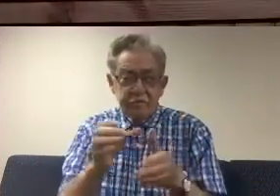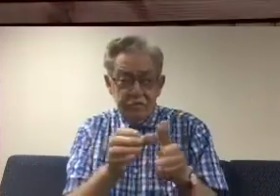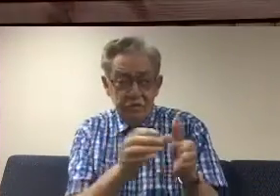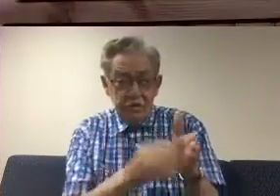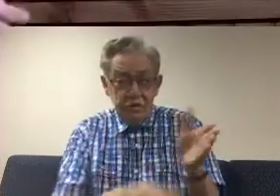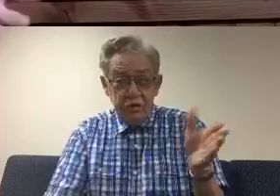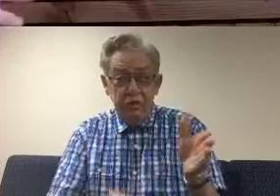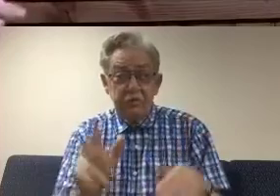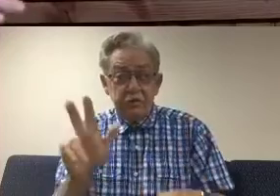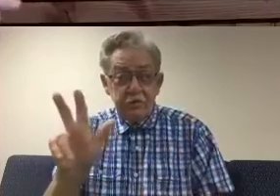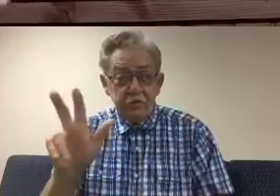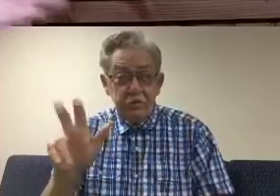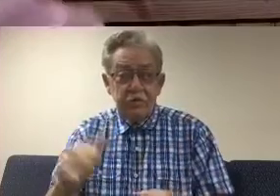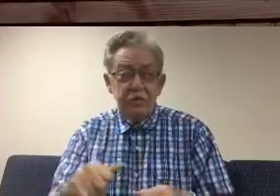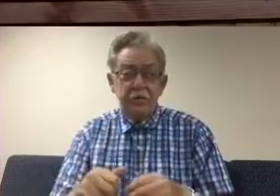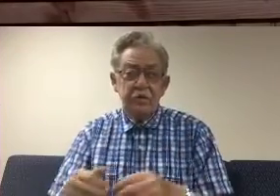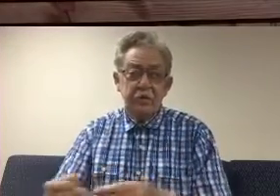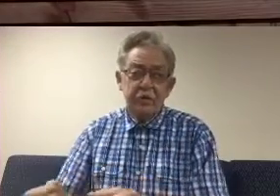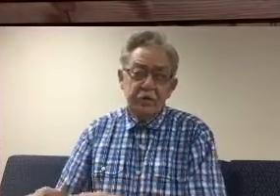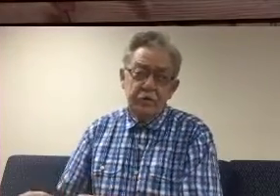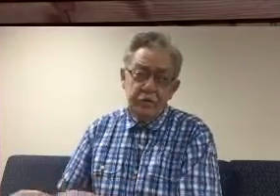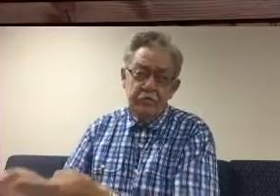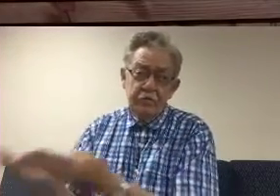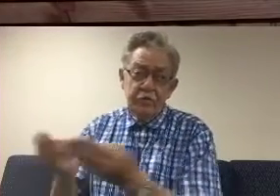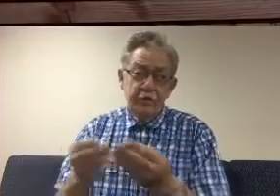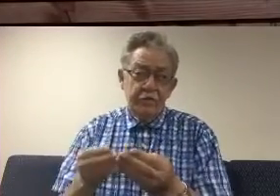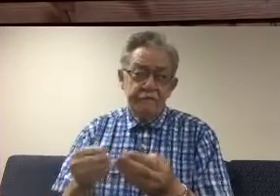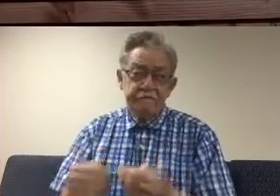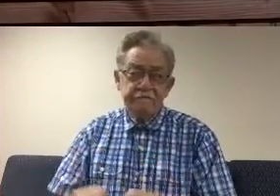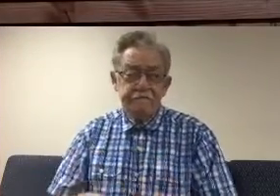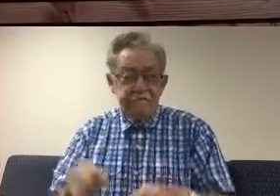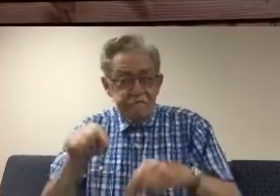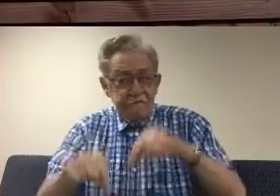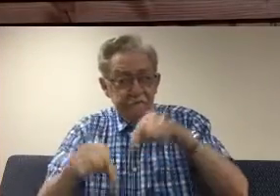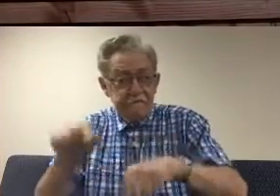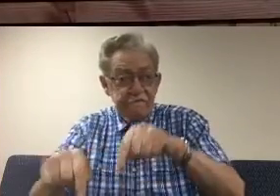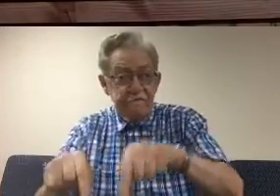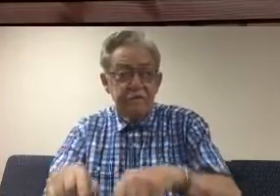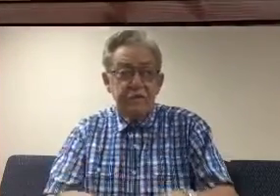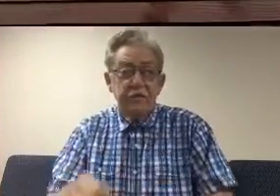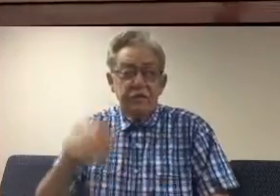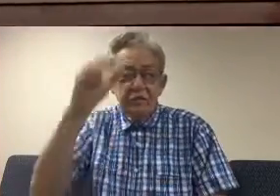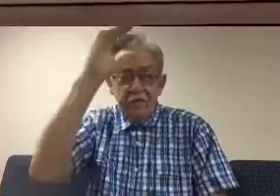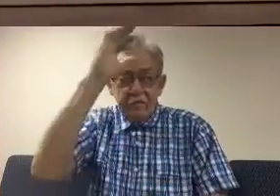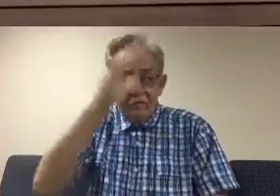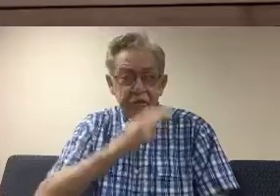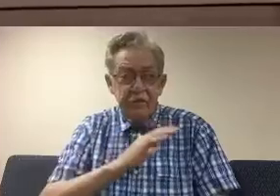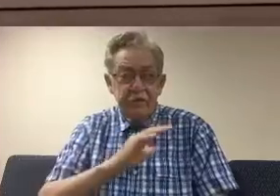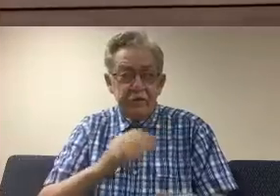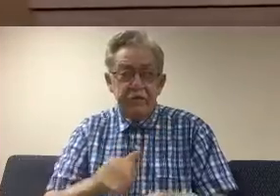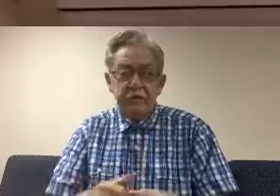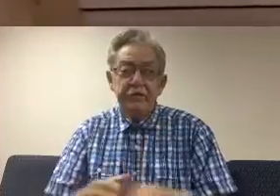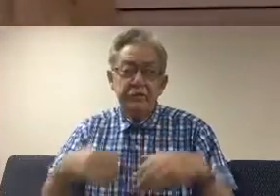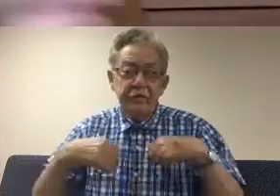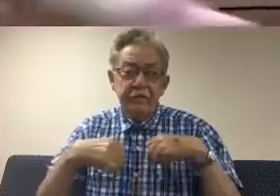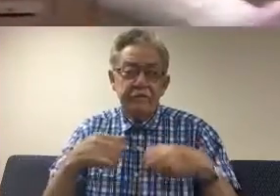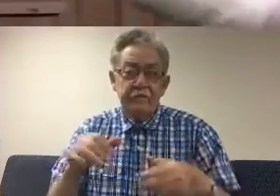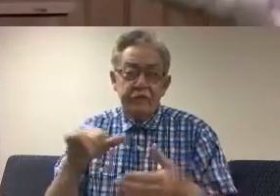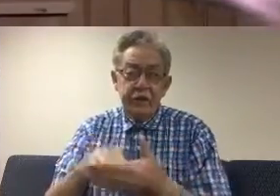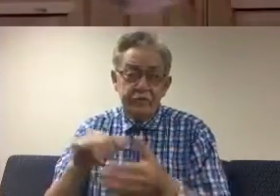had brought this healed man, this man that had been crippled. He brought him with him into the temple